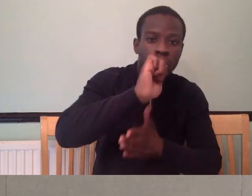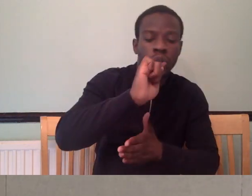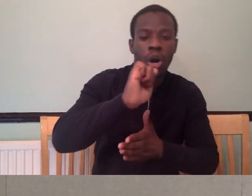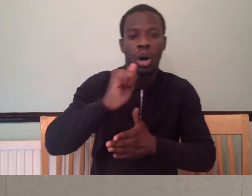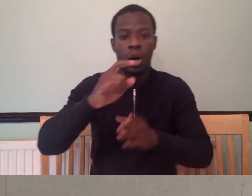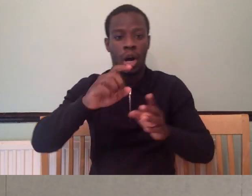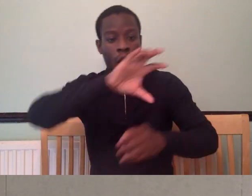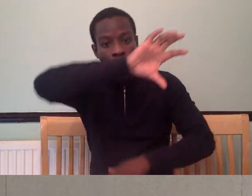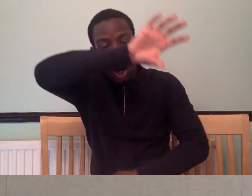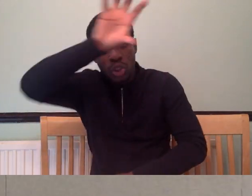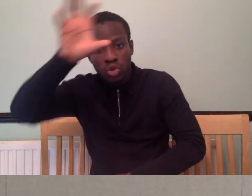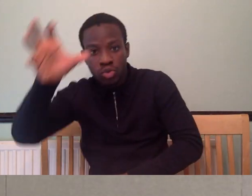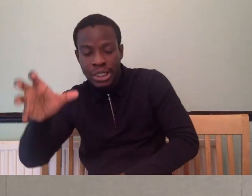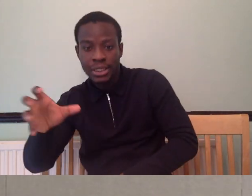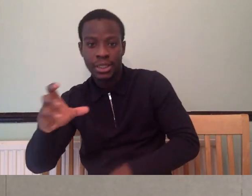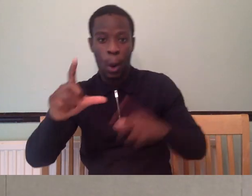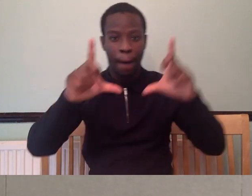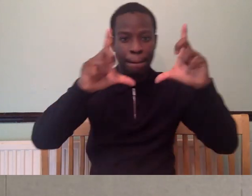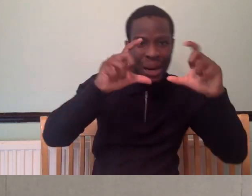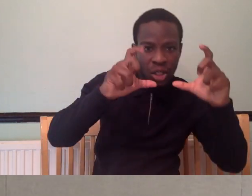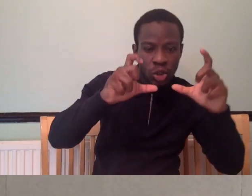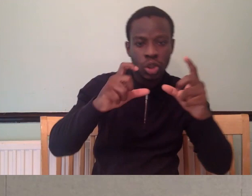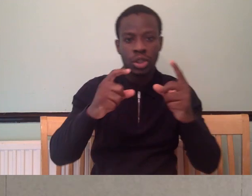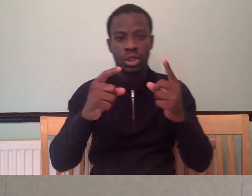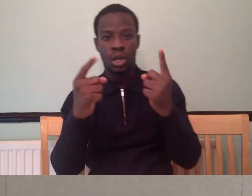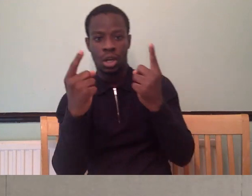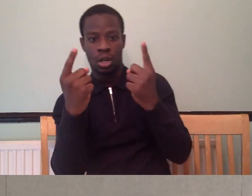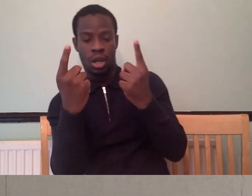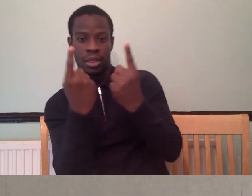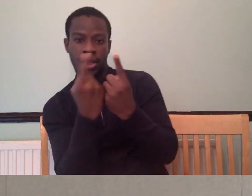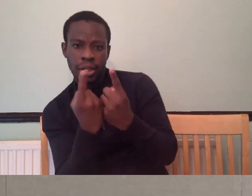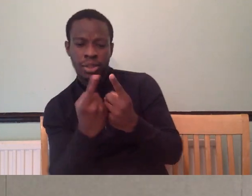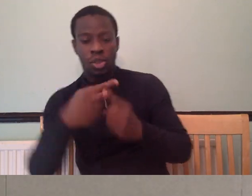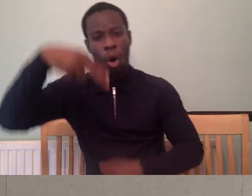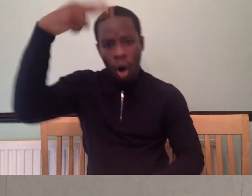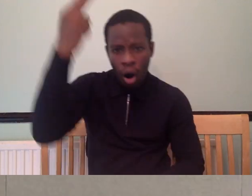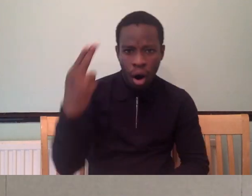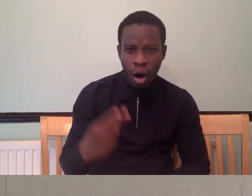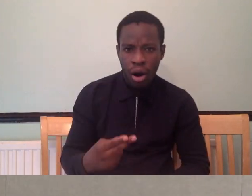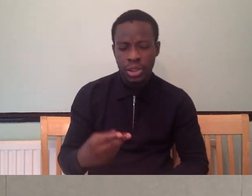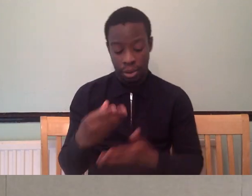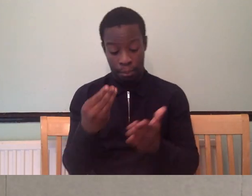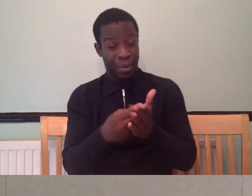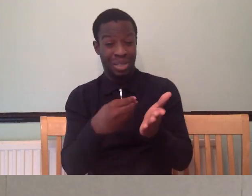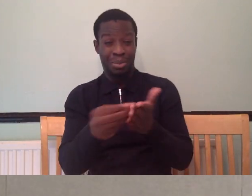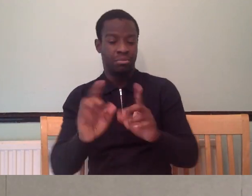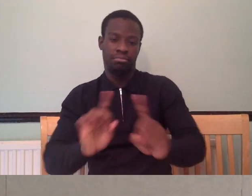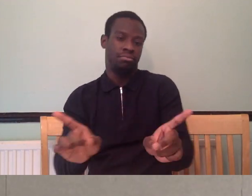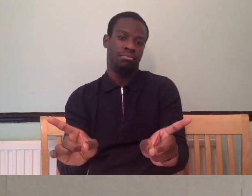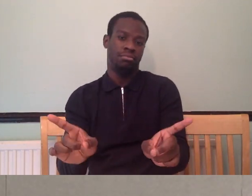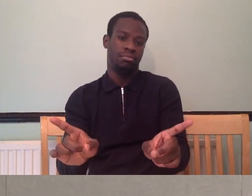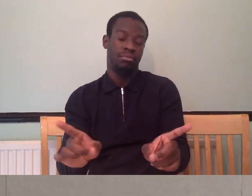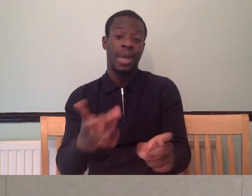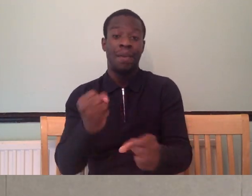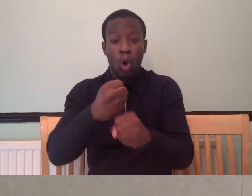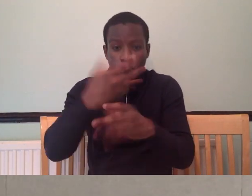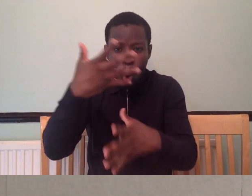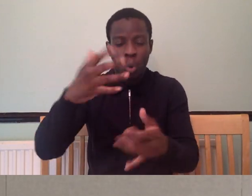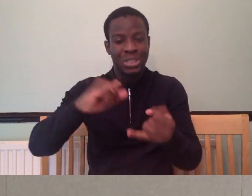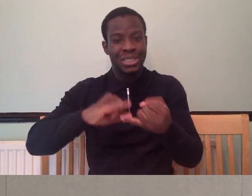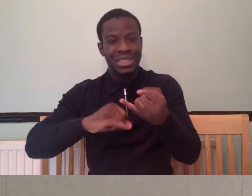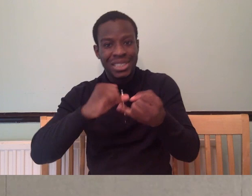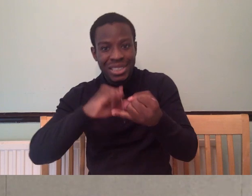world. Idols, icons, great pieces of art, priceless artifacts made of gold,